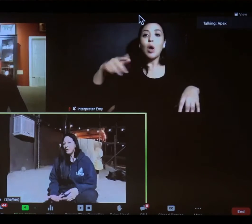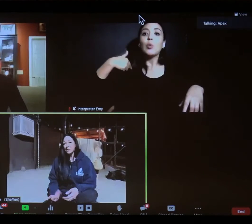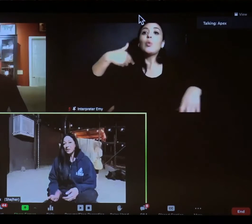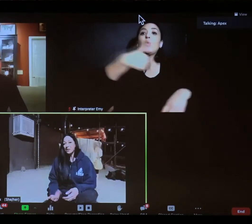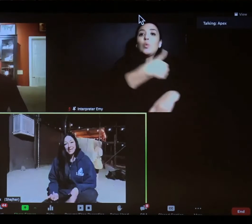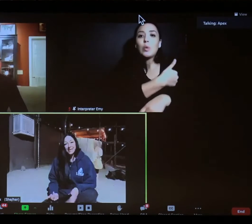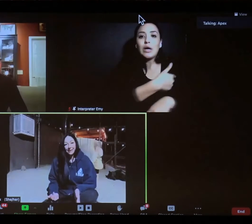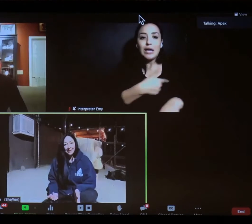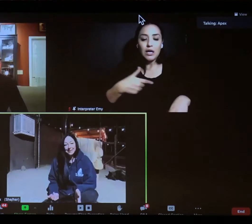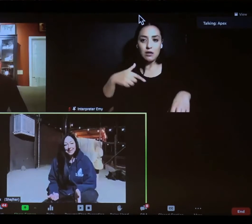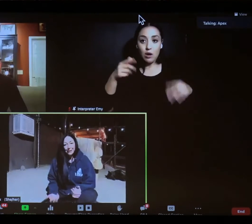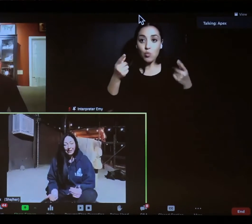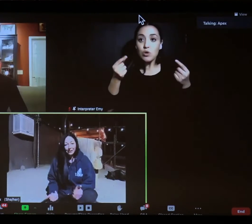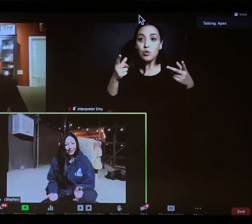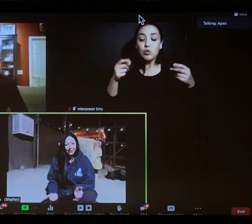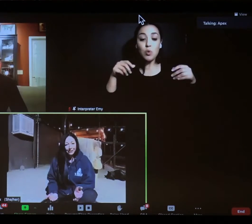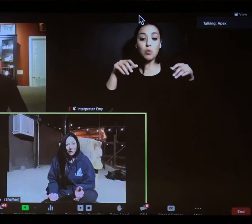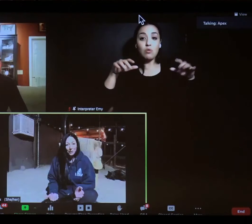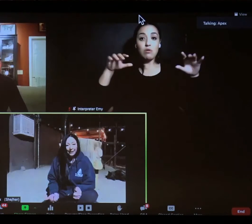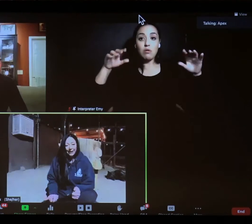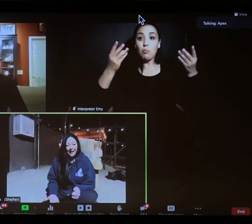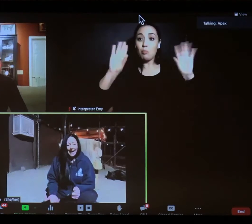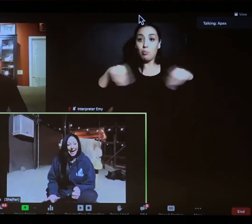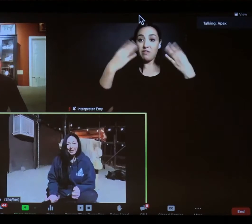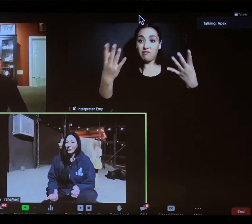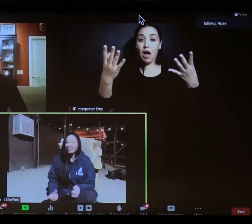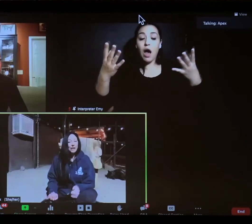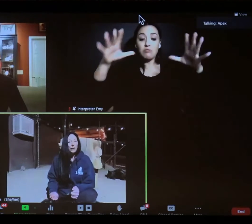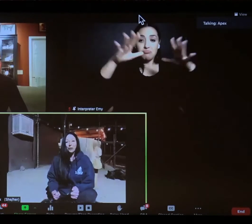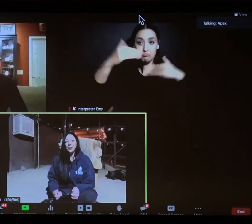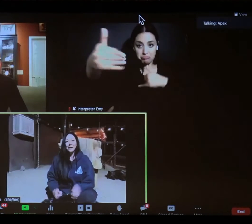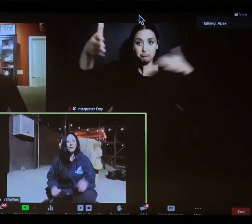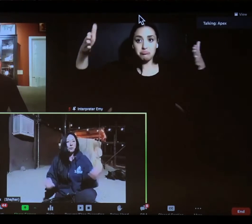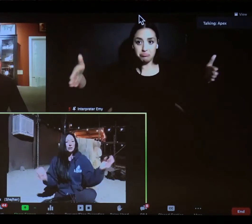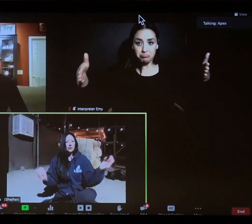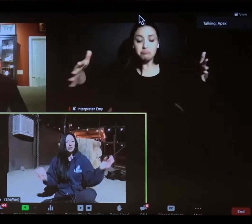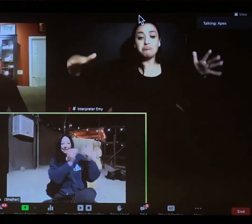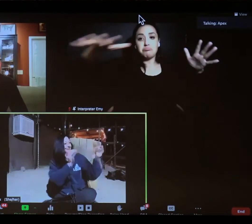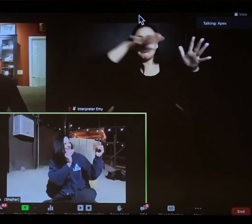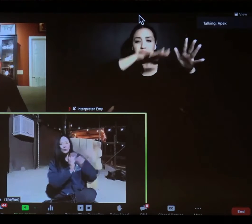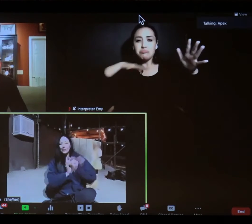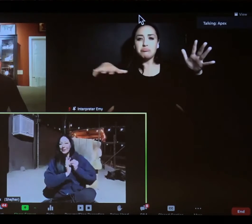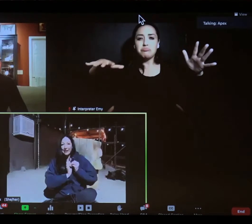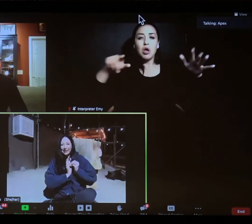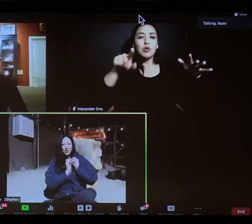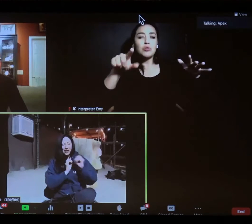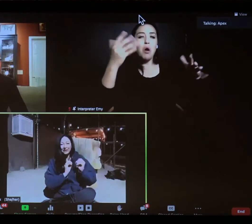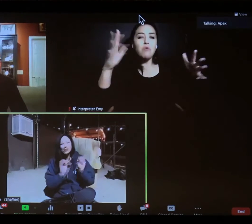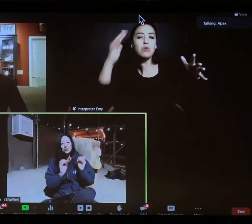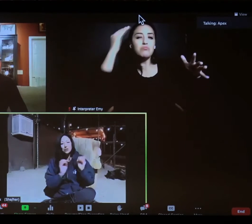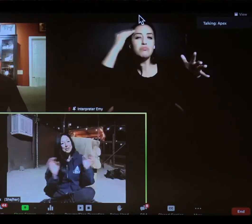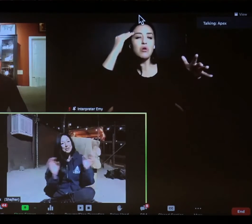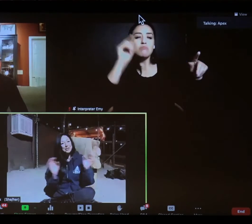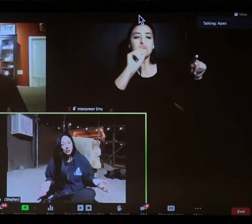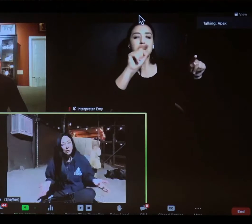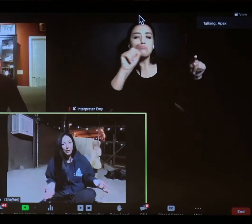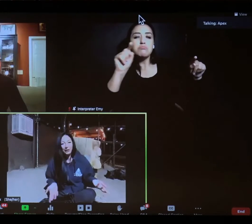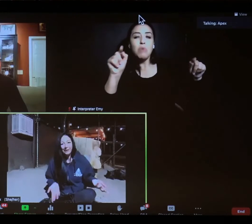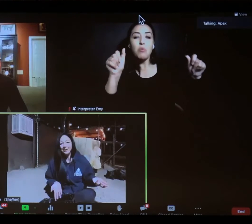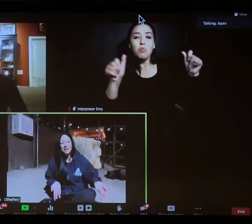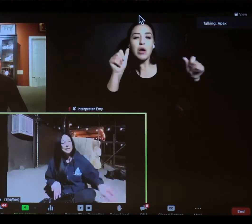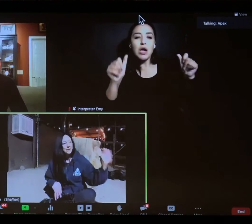to meet each other in a safe and healthy way. And you can tell right away ones that really kind of gel. It's just like when you go to a